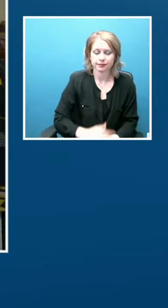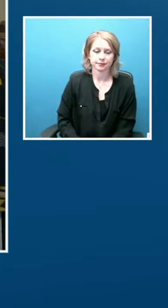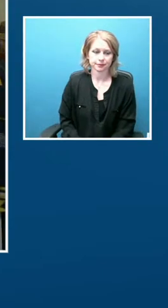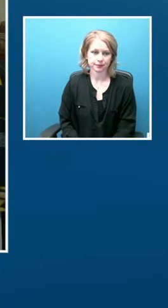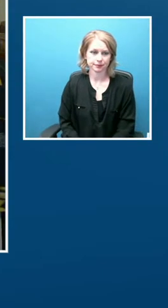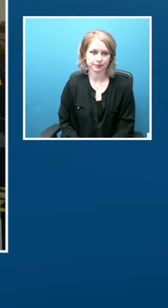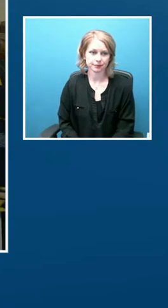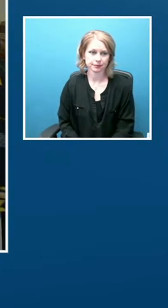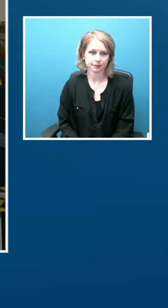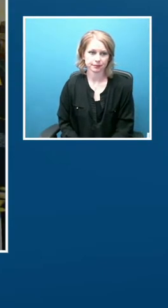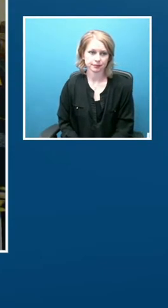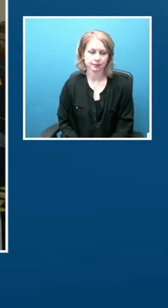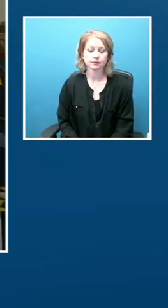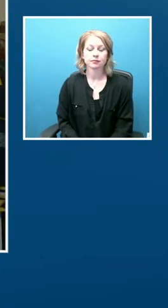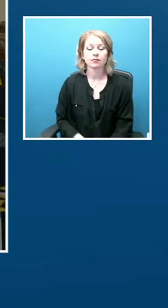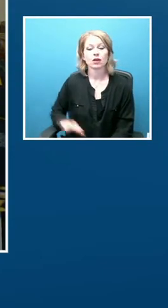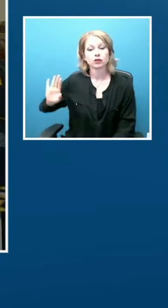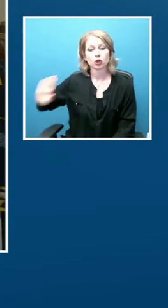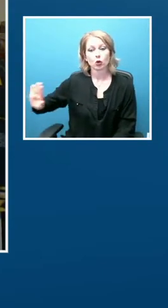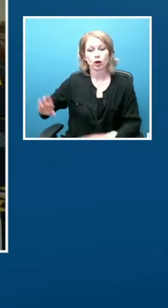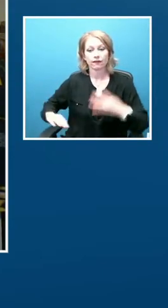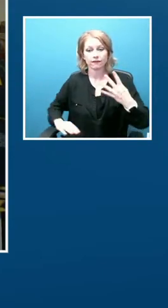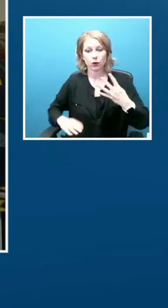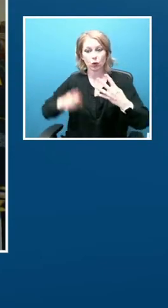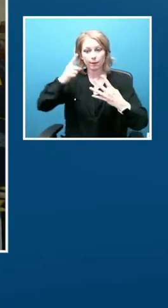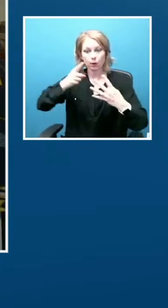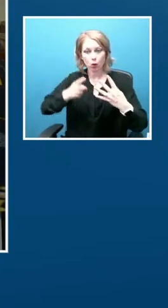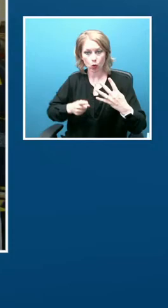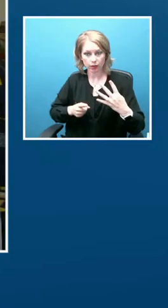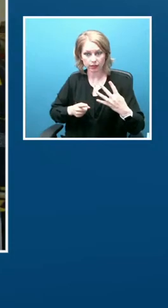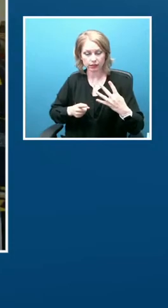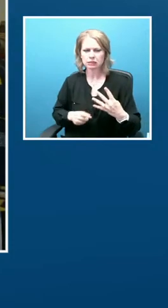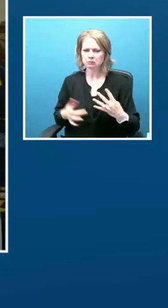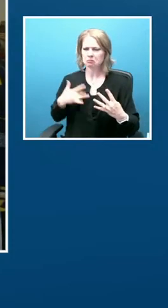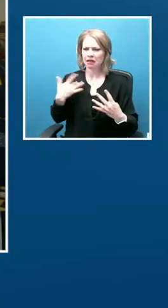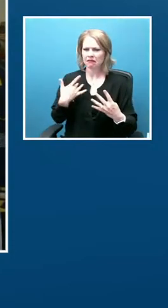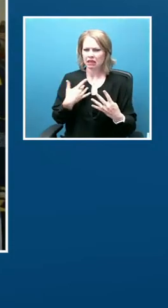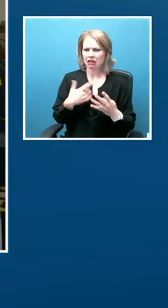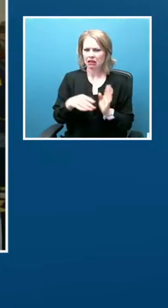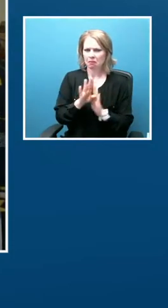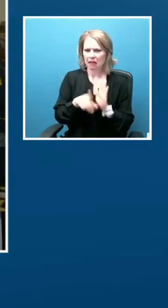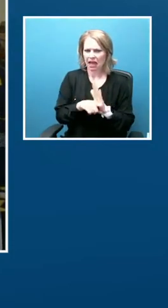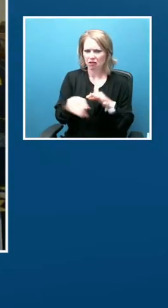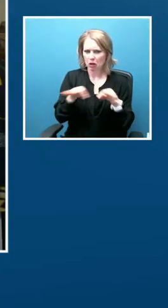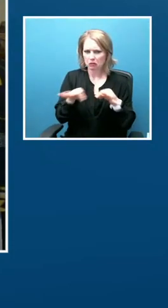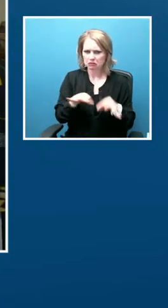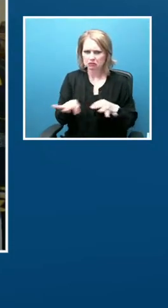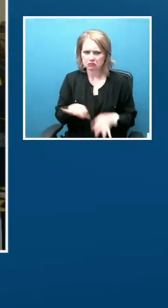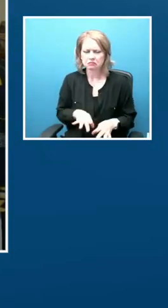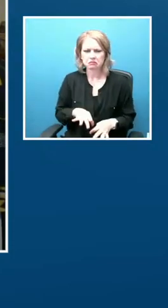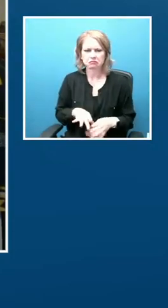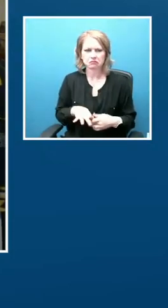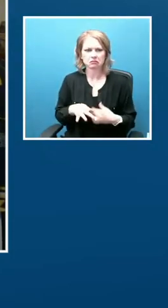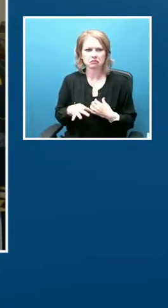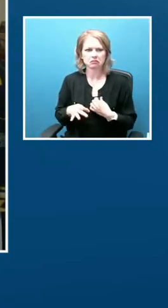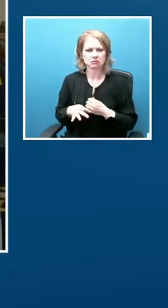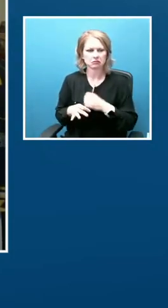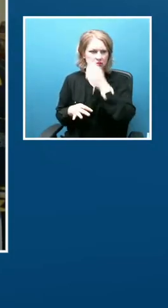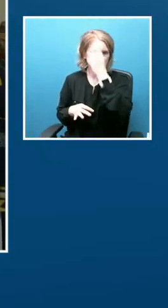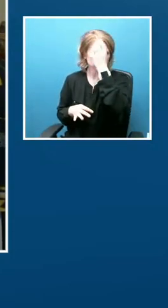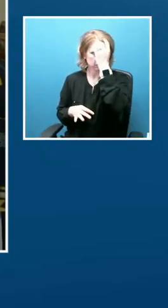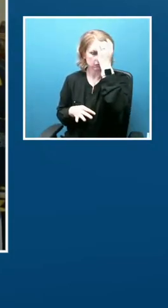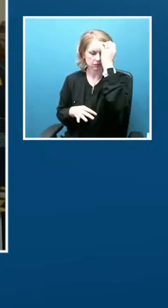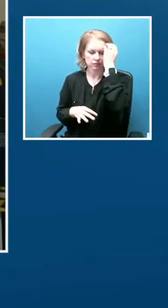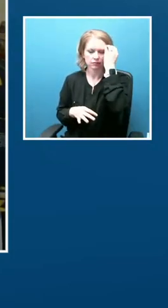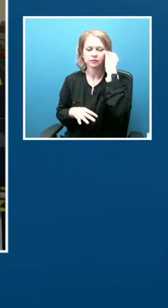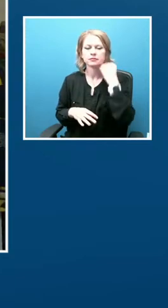The 4 points that she brings up, I think you need to know a little bit of background on the progress that our party has made over the last year, but I